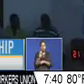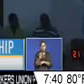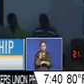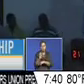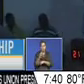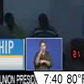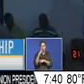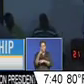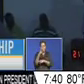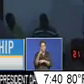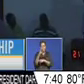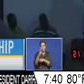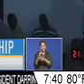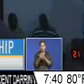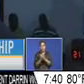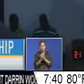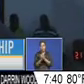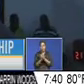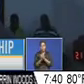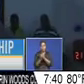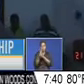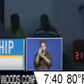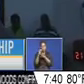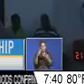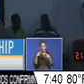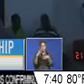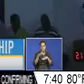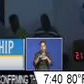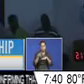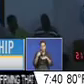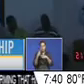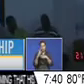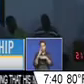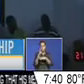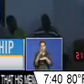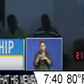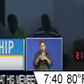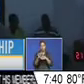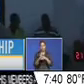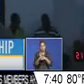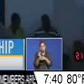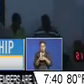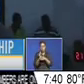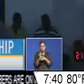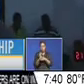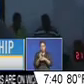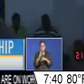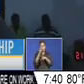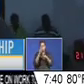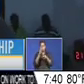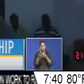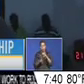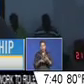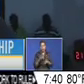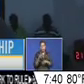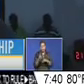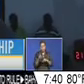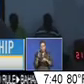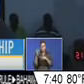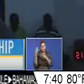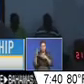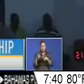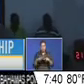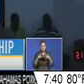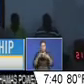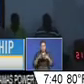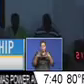commercial, go on YouTube, pull it up. It's one that I'm very appreciative for. And the Bahamian public at large, I've been getting a generous amount of